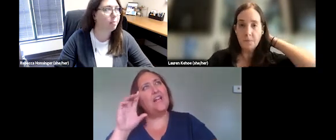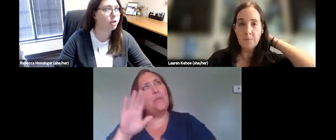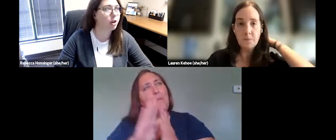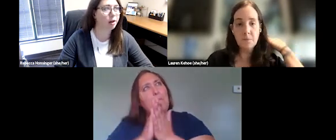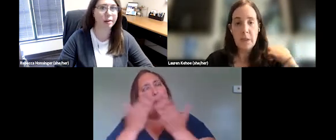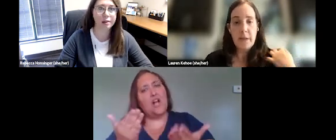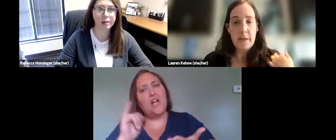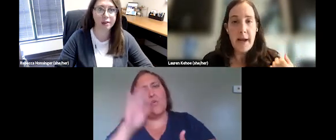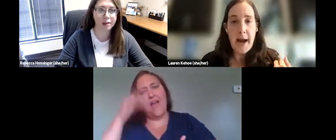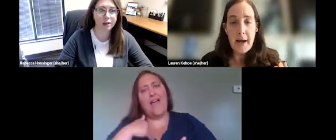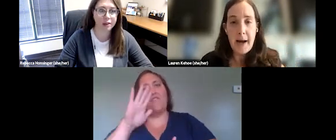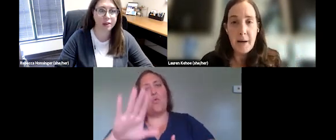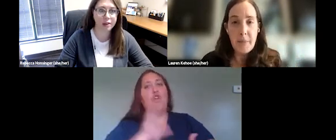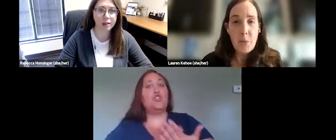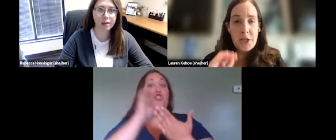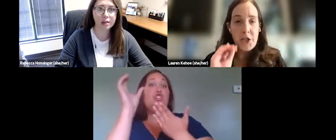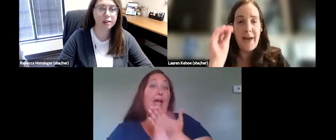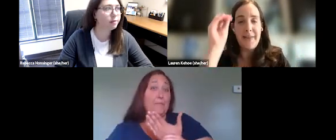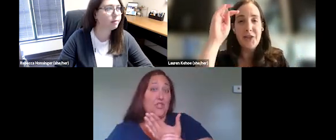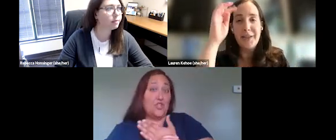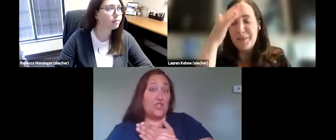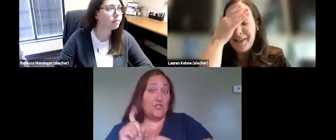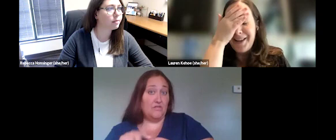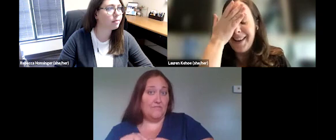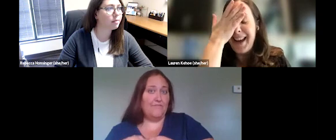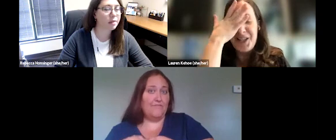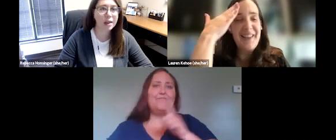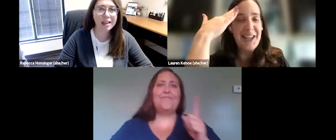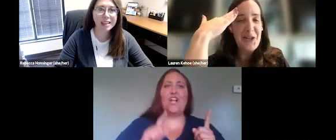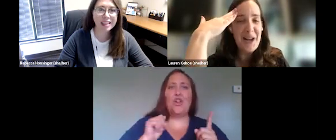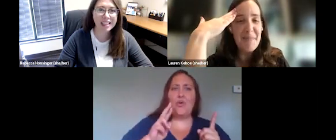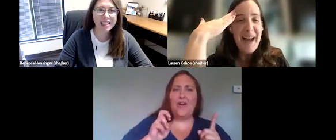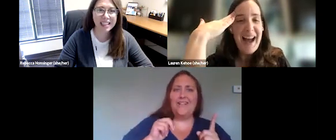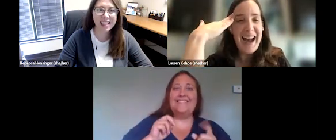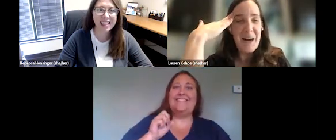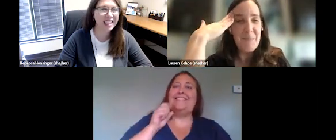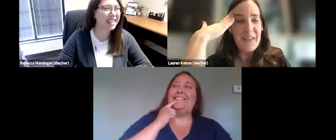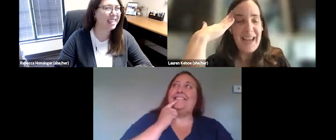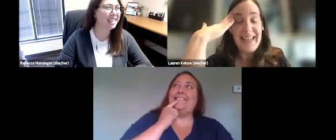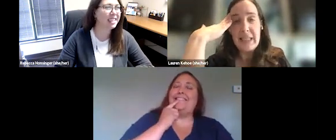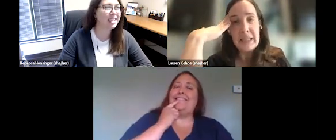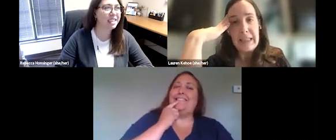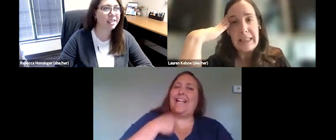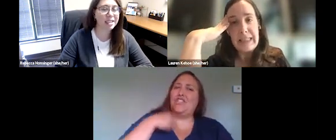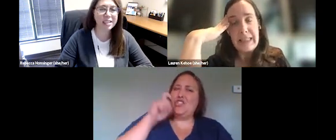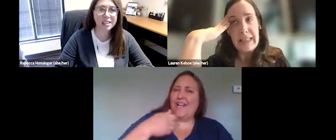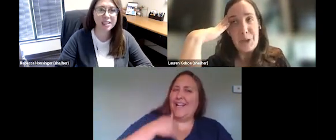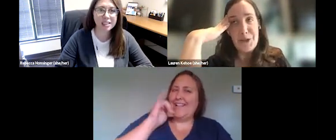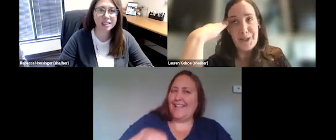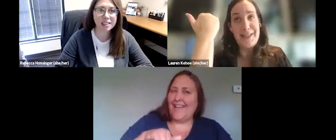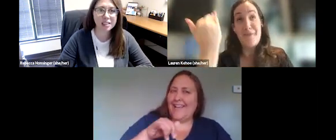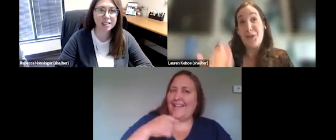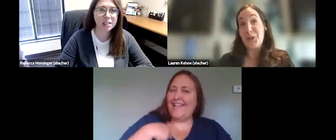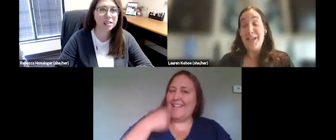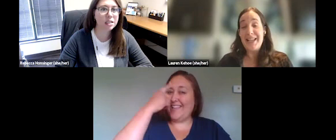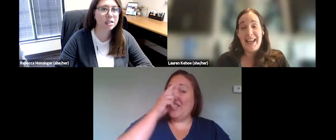your chapter? Yeah, I wish I should have had that checked up. I should have had that queued up. I think it's